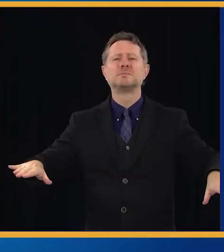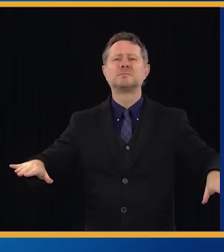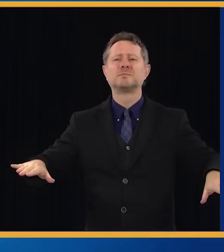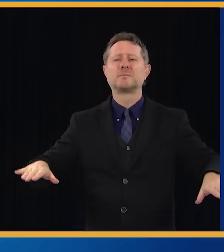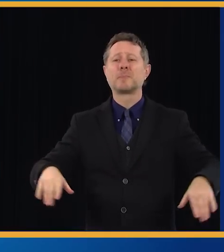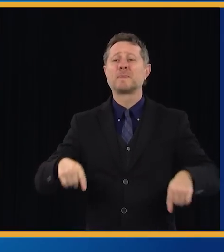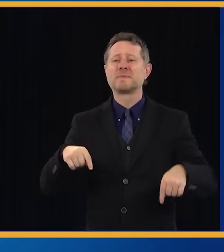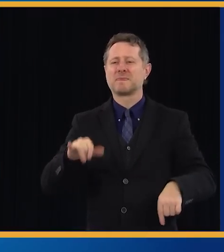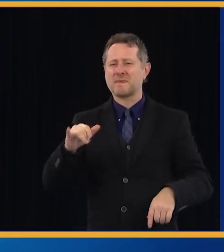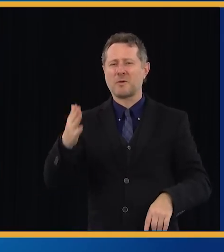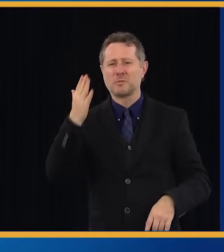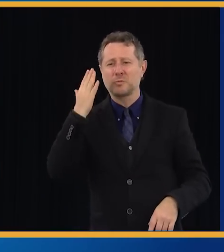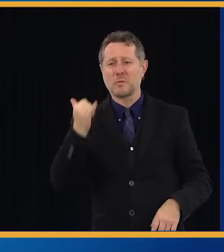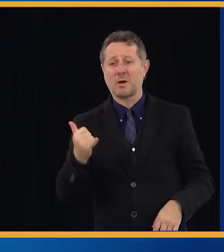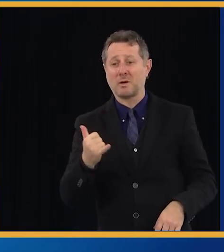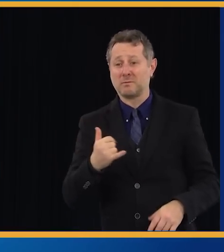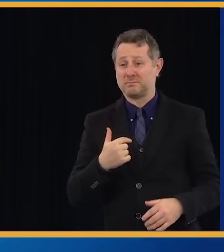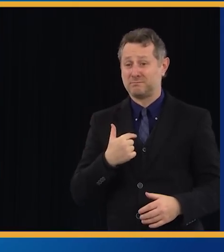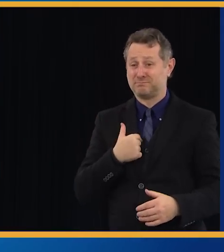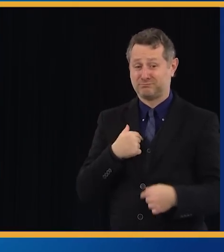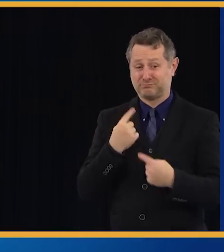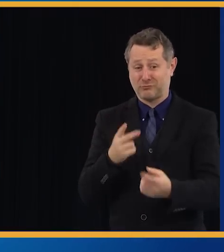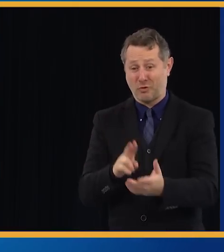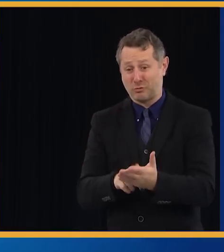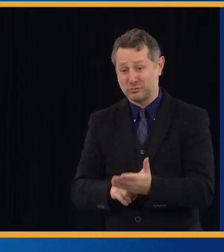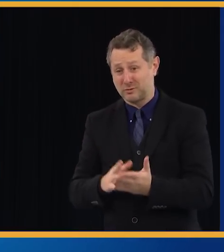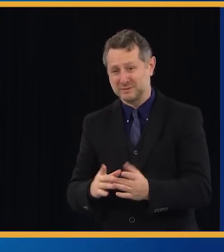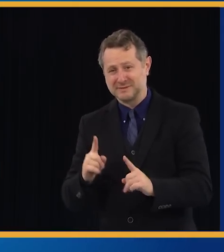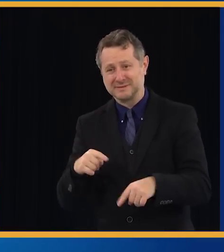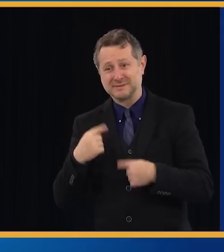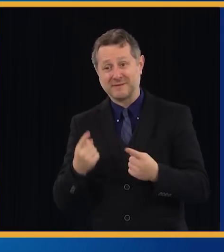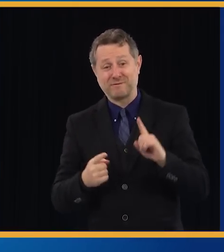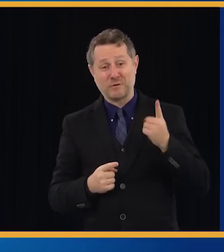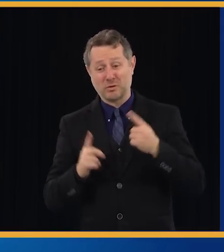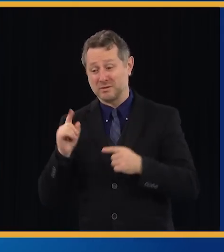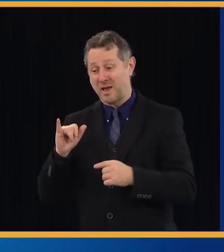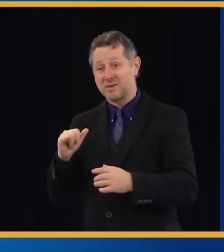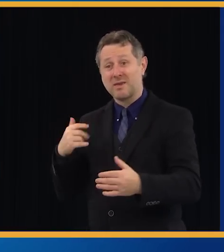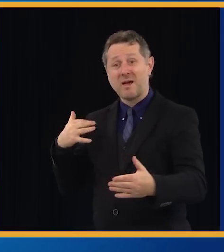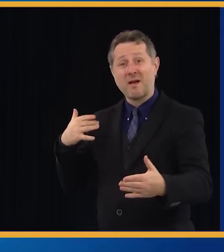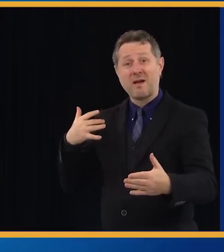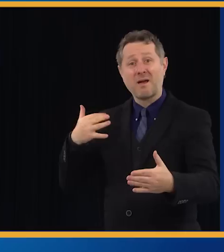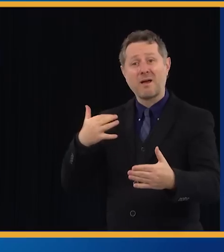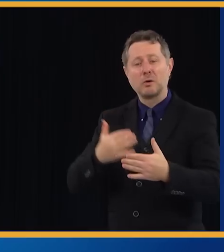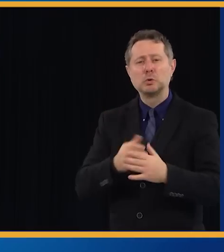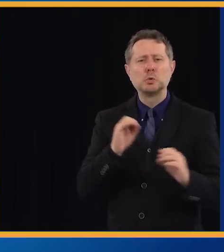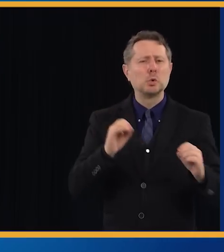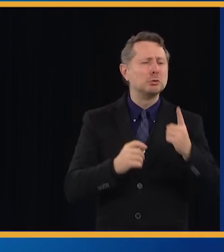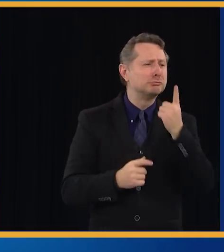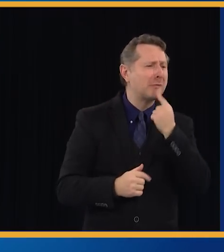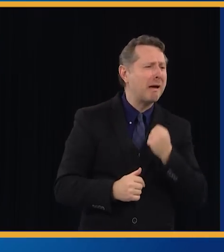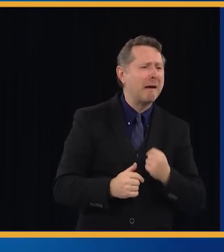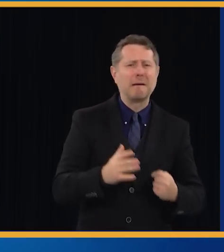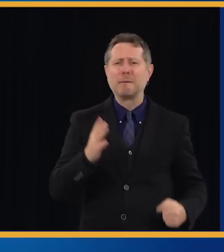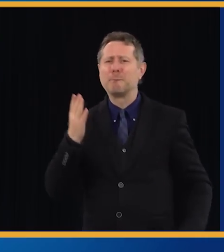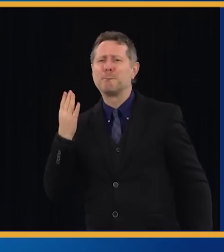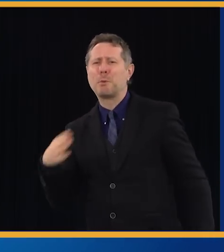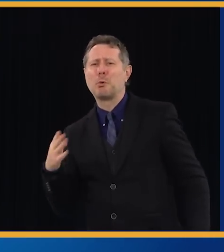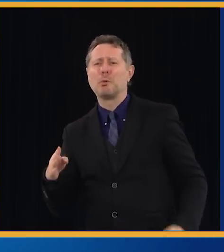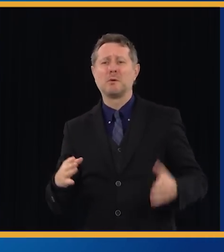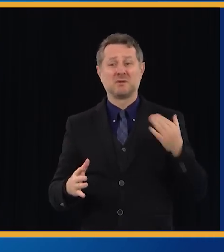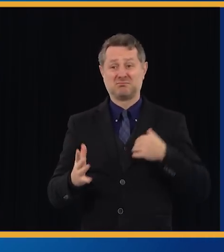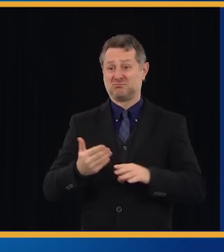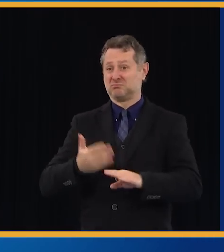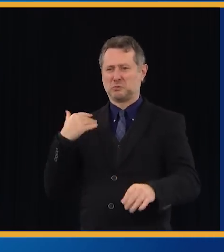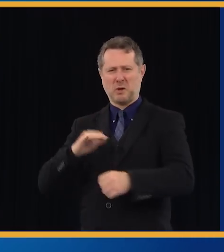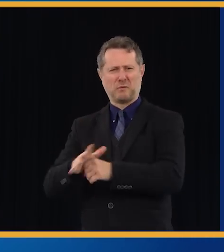our rule has been very simple from day one. There is no red and blue. There should have never been a red and blue when it